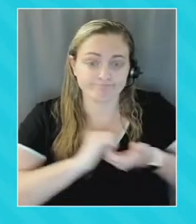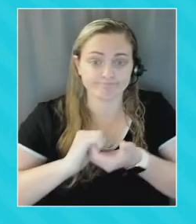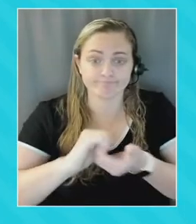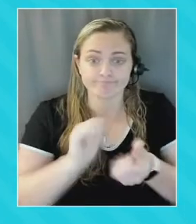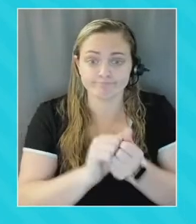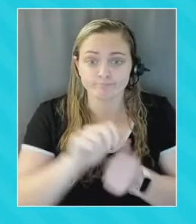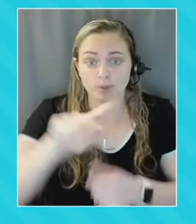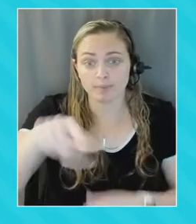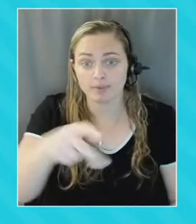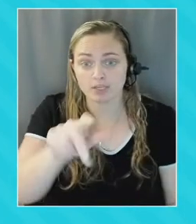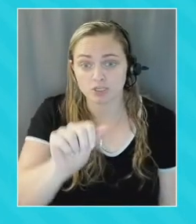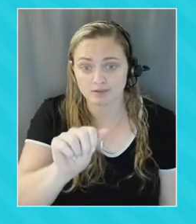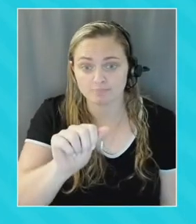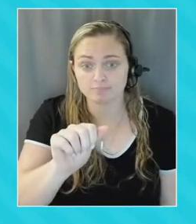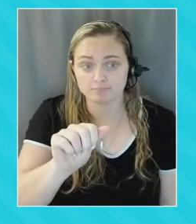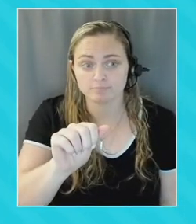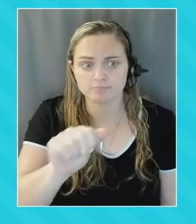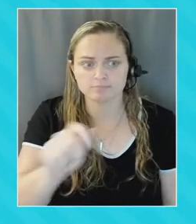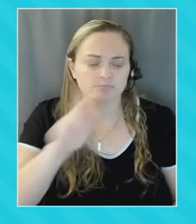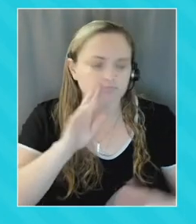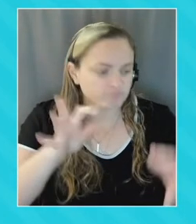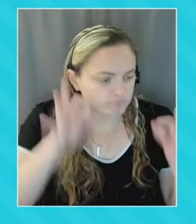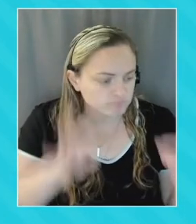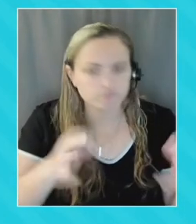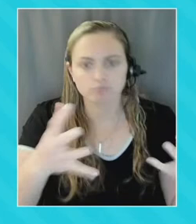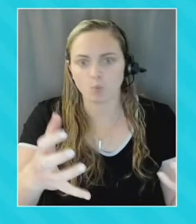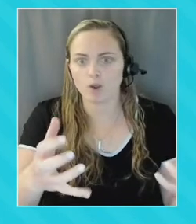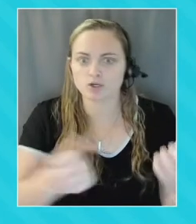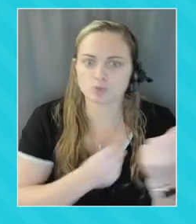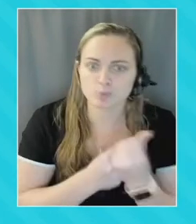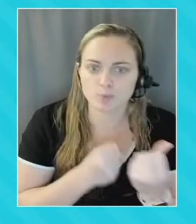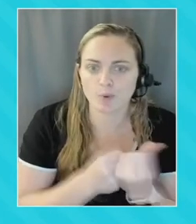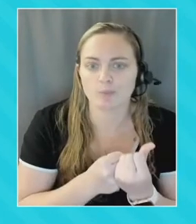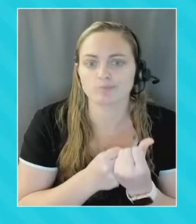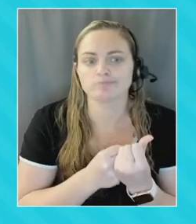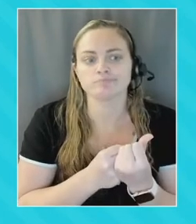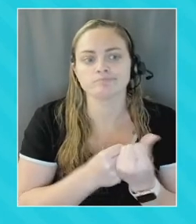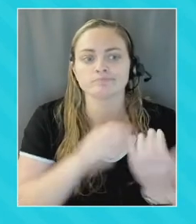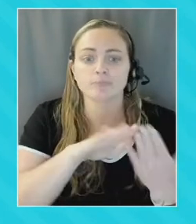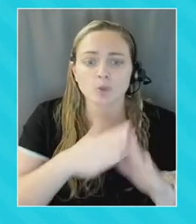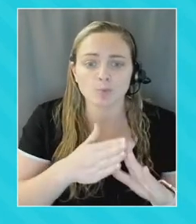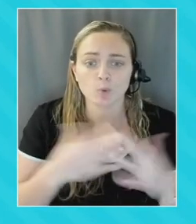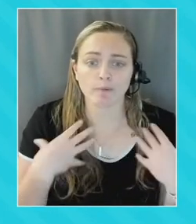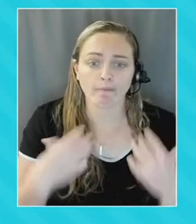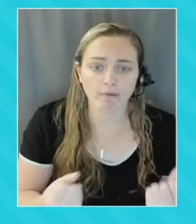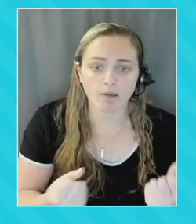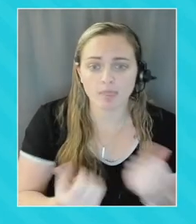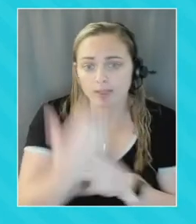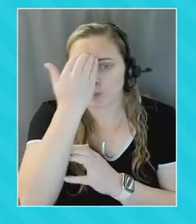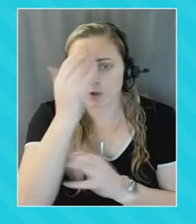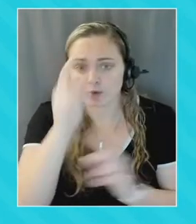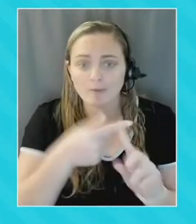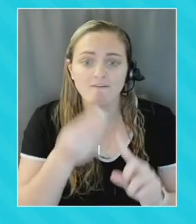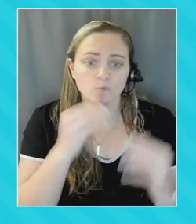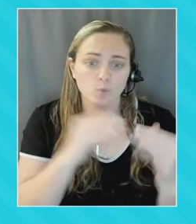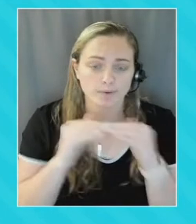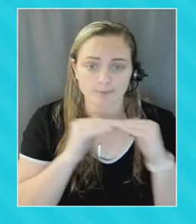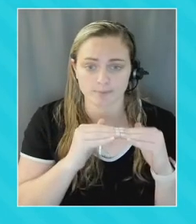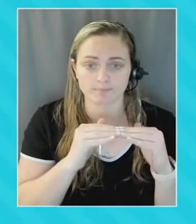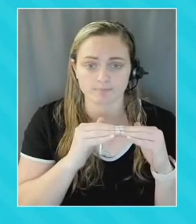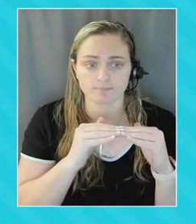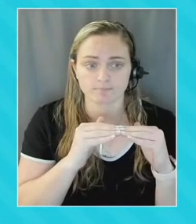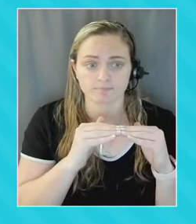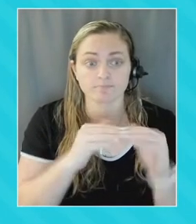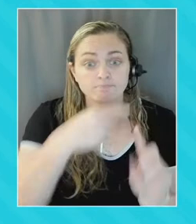for a Healthier America, we're determined to promote community well-being and increase awareness of food equity. During the months